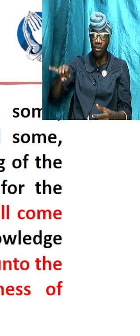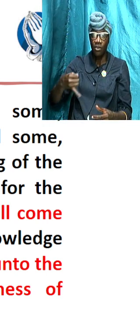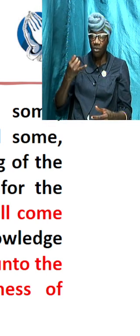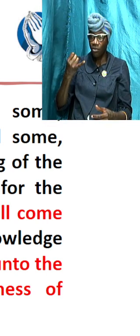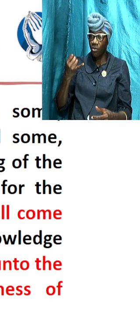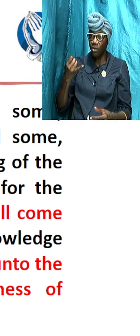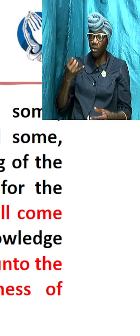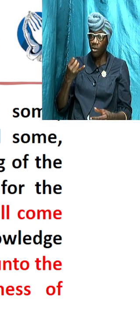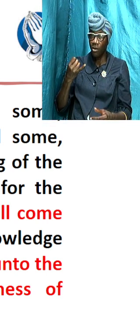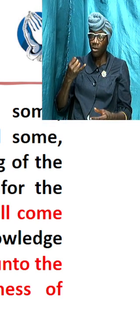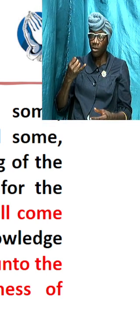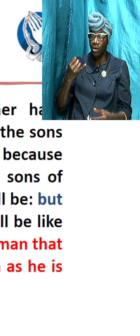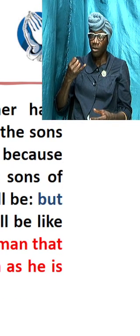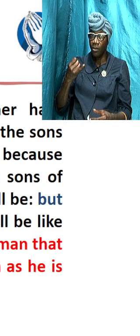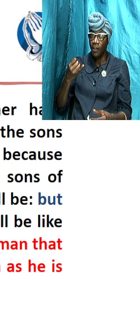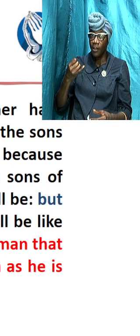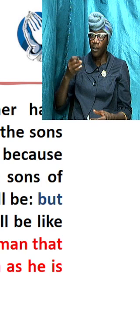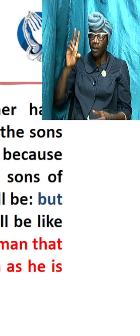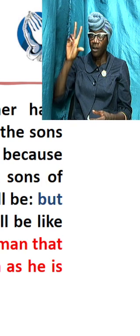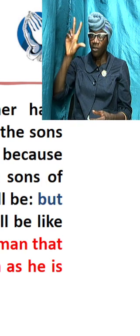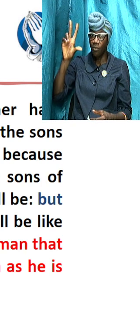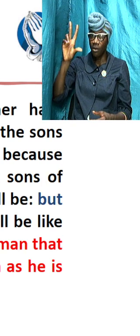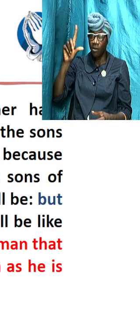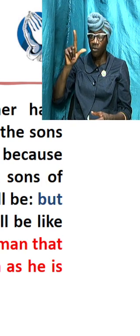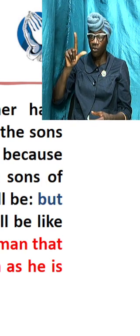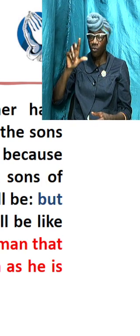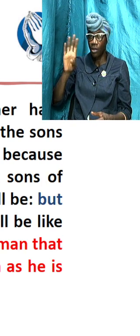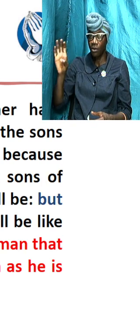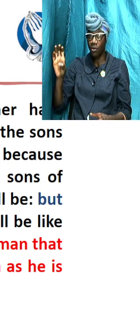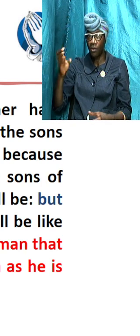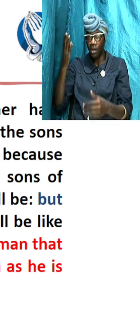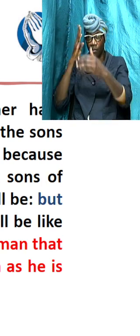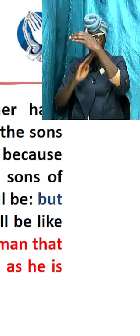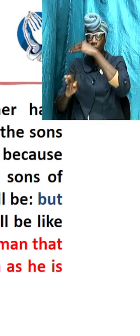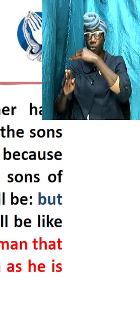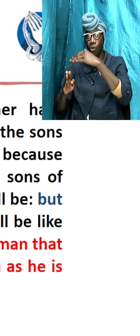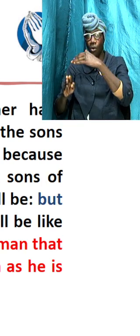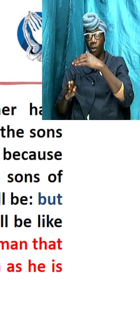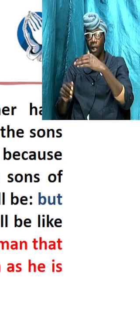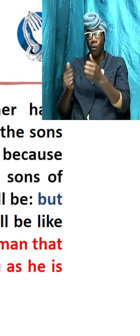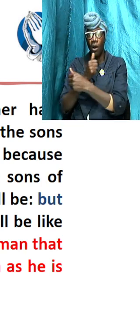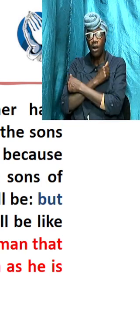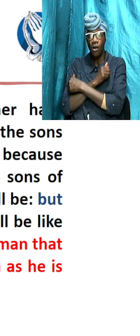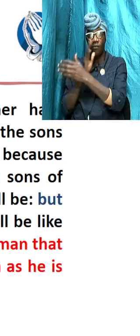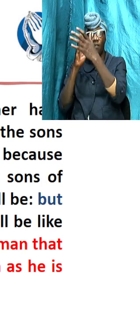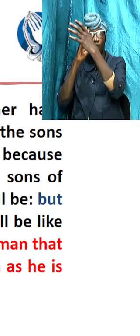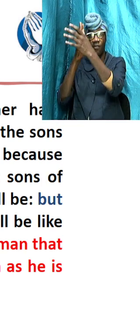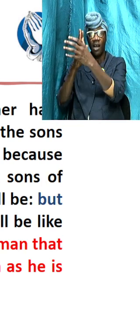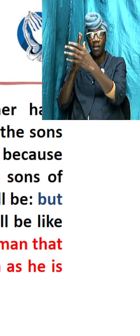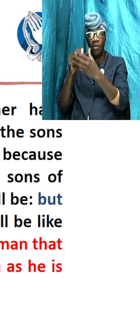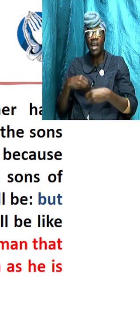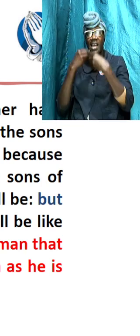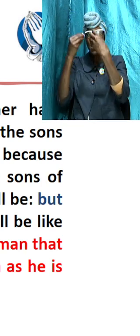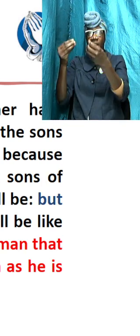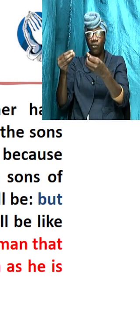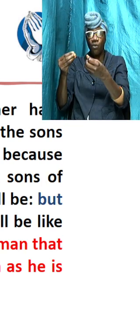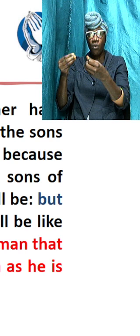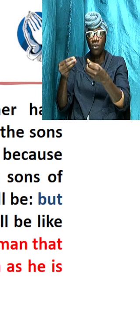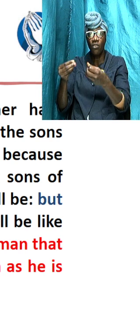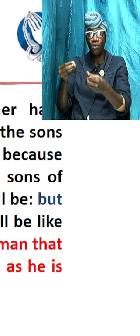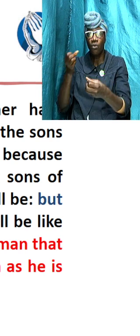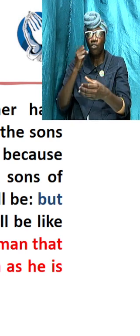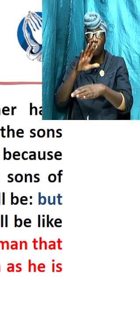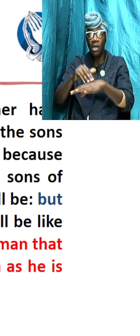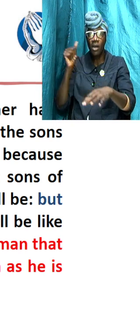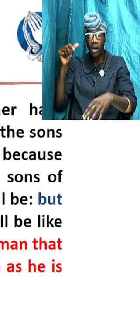what manner of love the Father had bestowed upon us, that we should be called the sons of God. He said, therefore, the world knoweth us